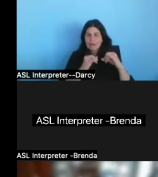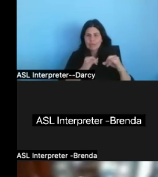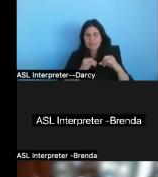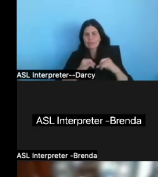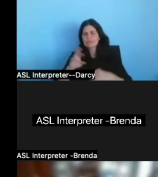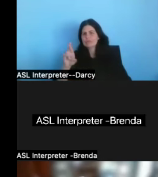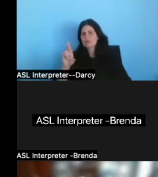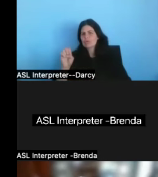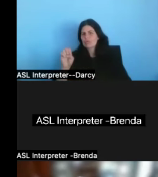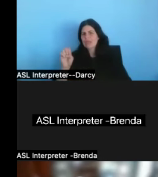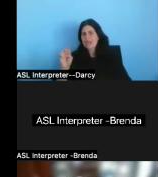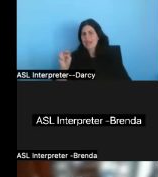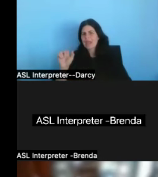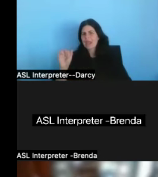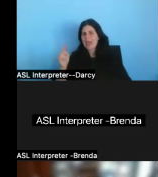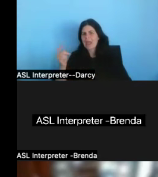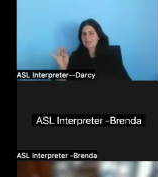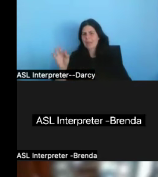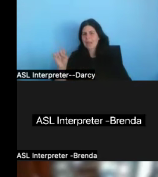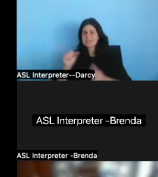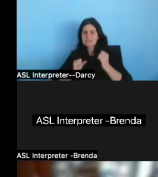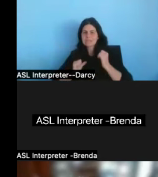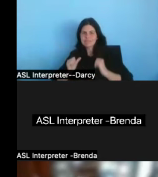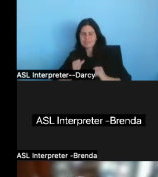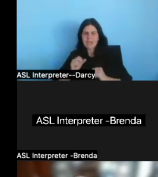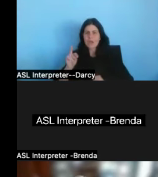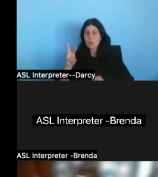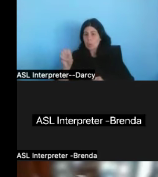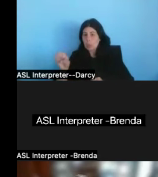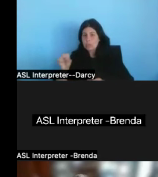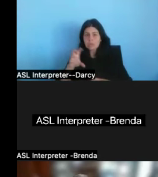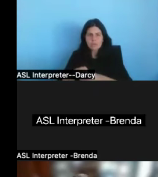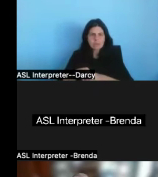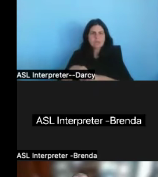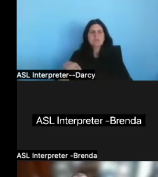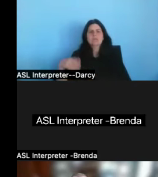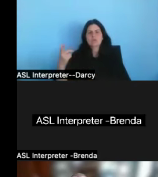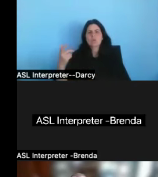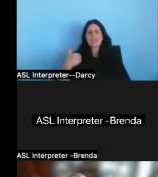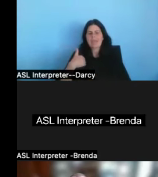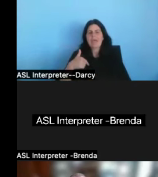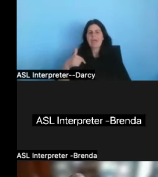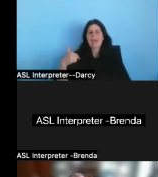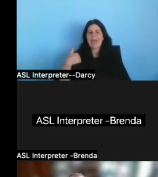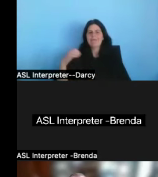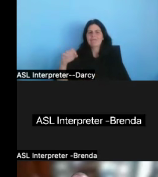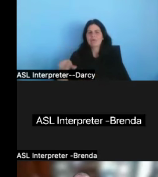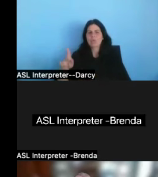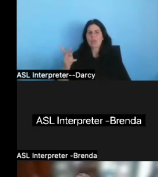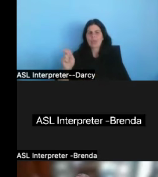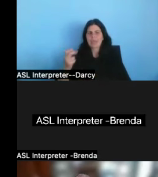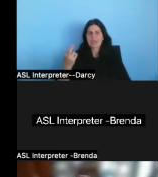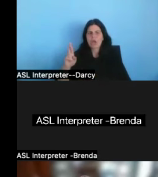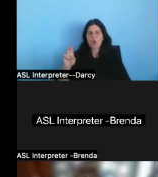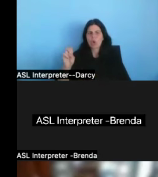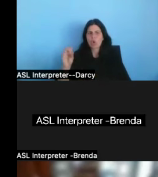news footage. And what we're having is what we call Quake Heroes Expos, in a large scale event where we have people see the film and then